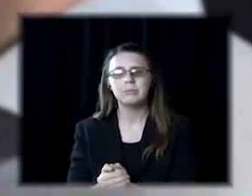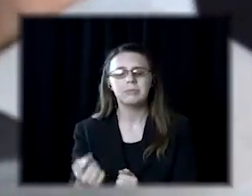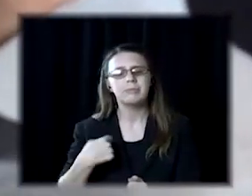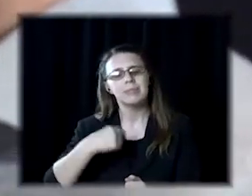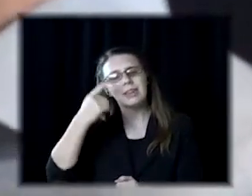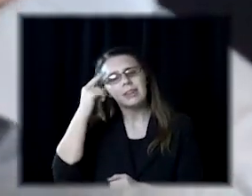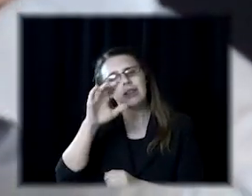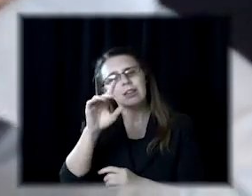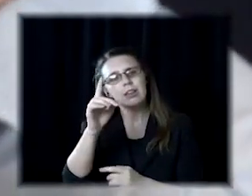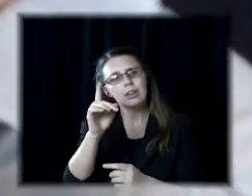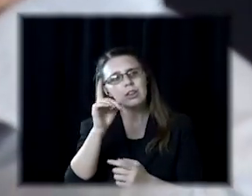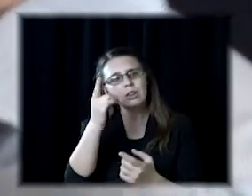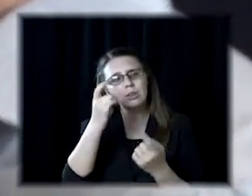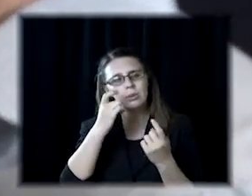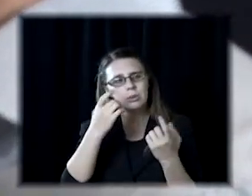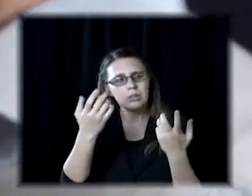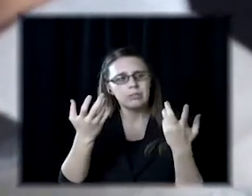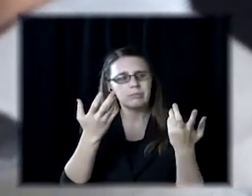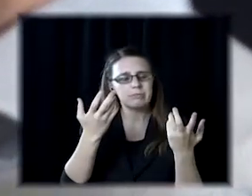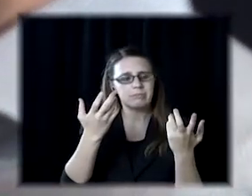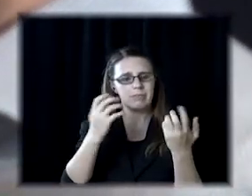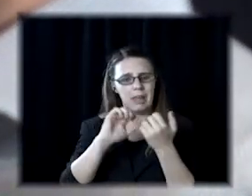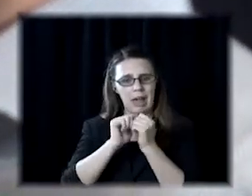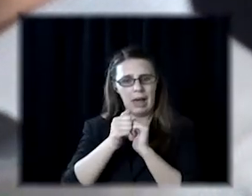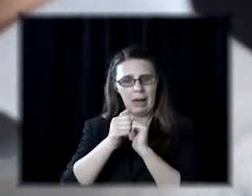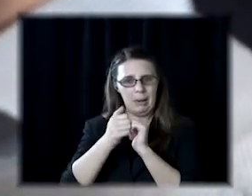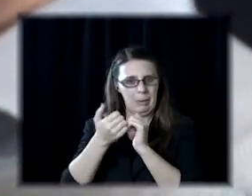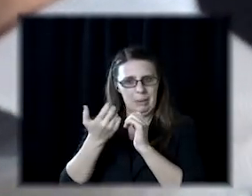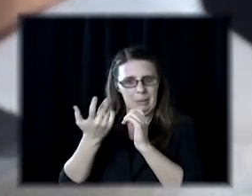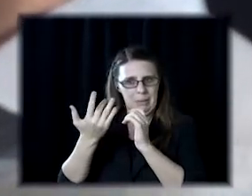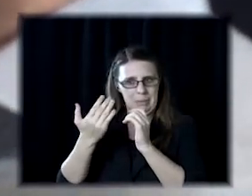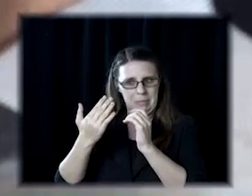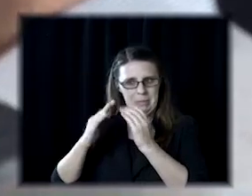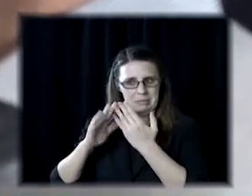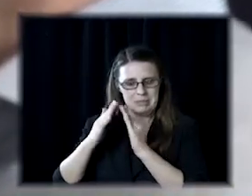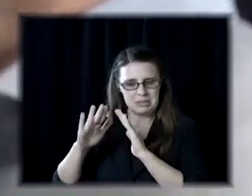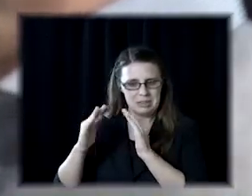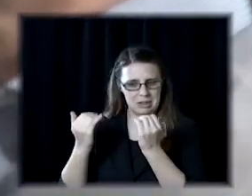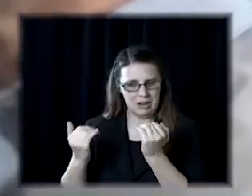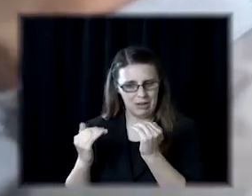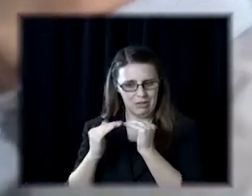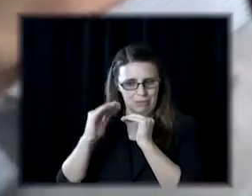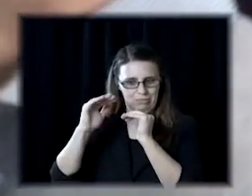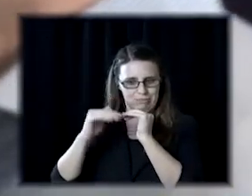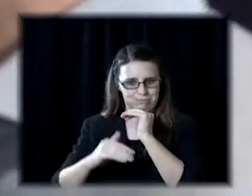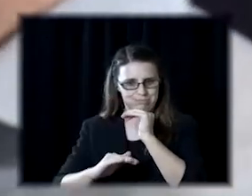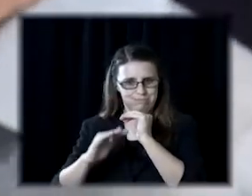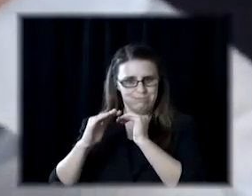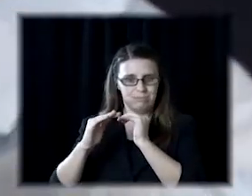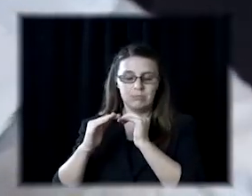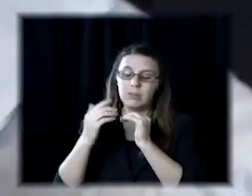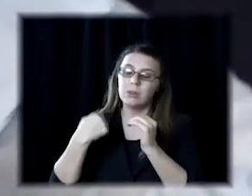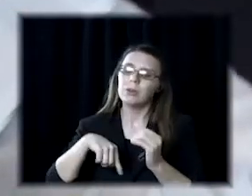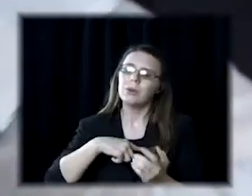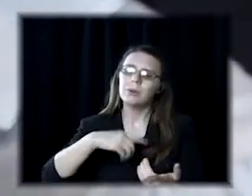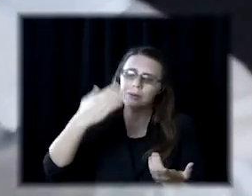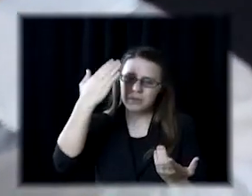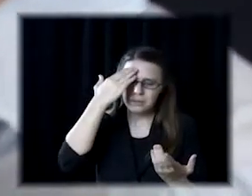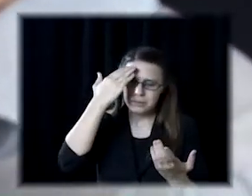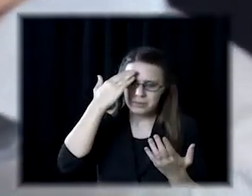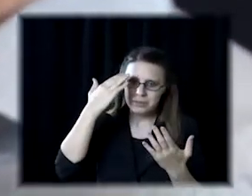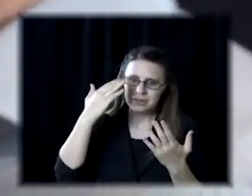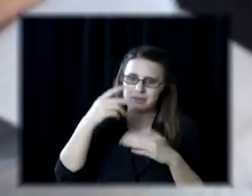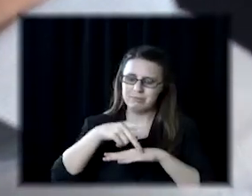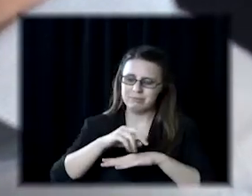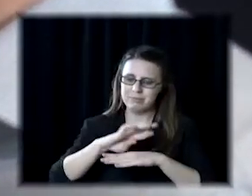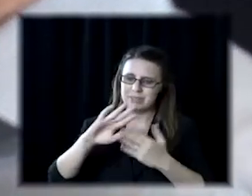of your question with regards to how they're doing, we all know that, you know, the municipalities are facing challenges as in Puerto